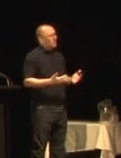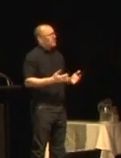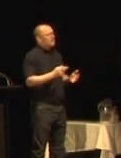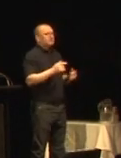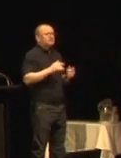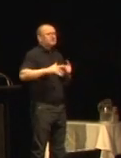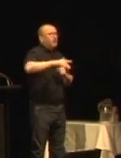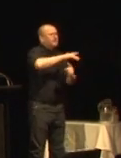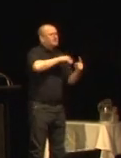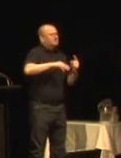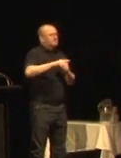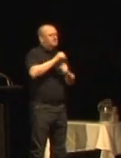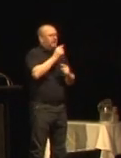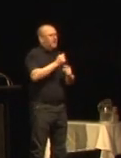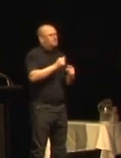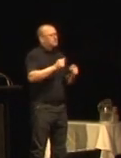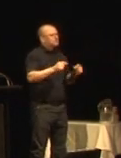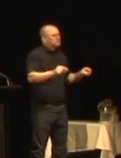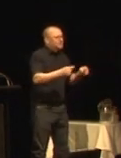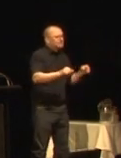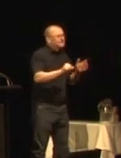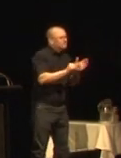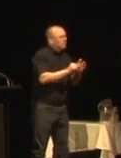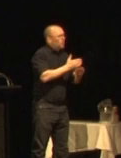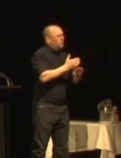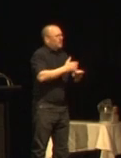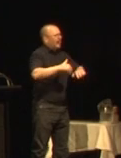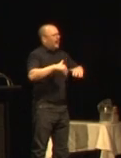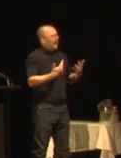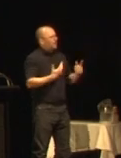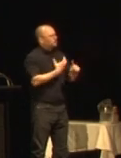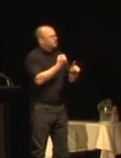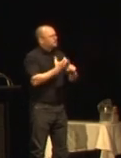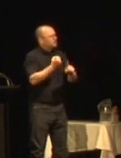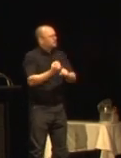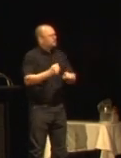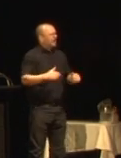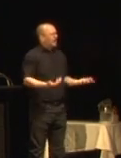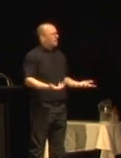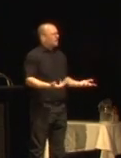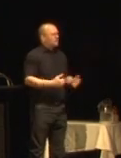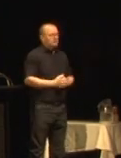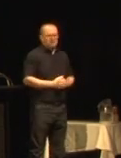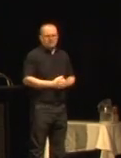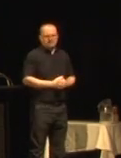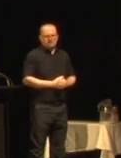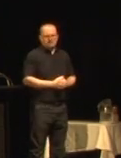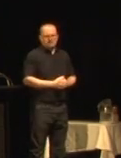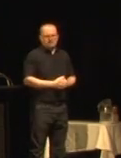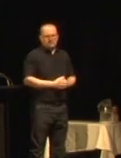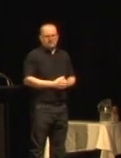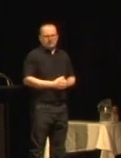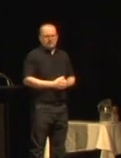society? I come away with three observations to share with you.